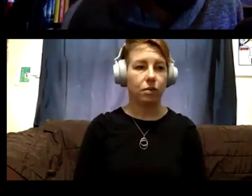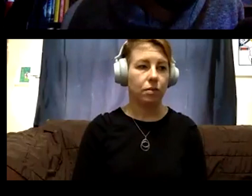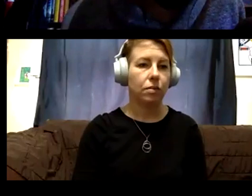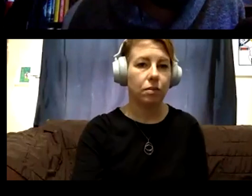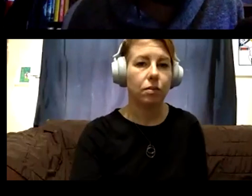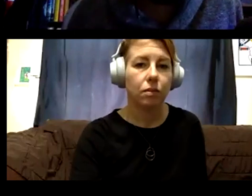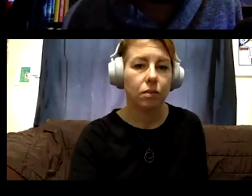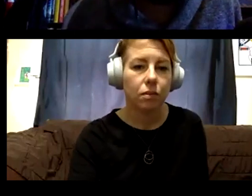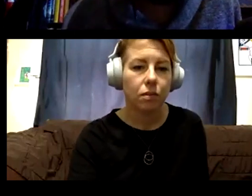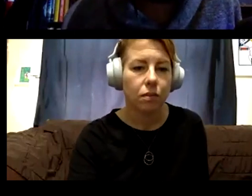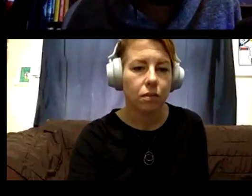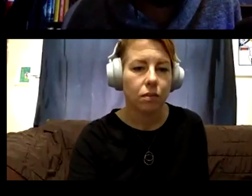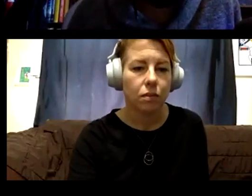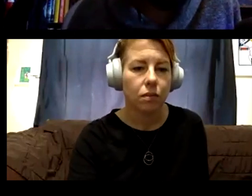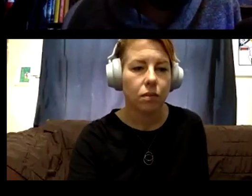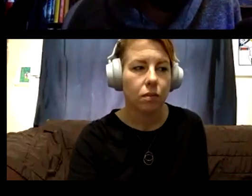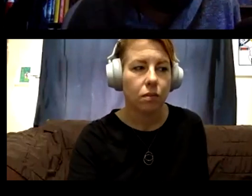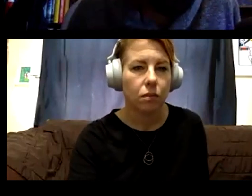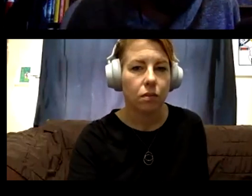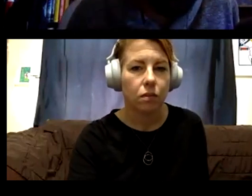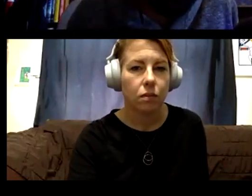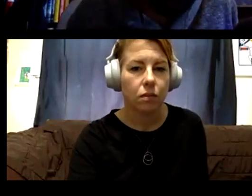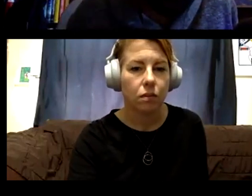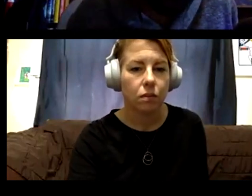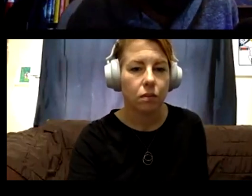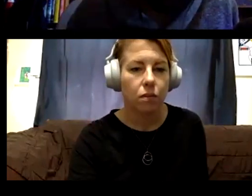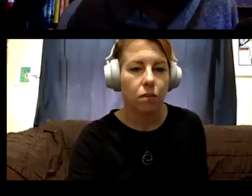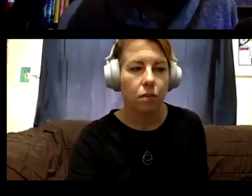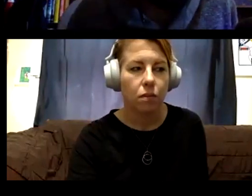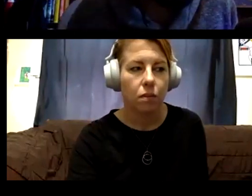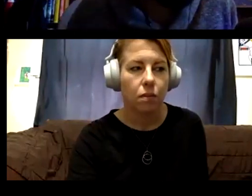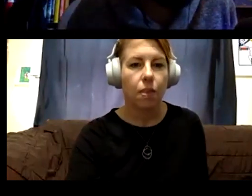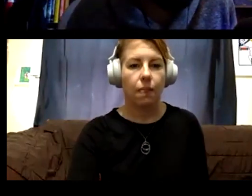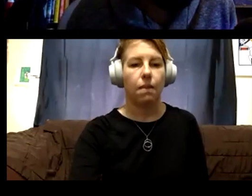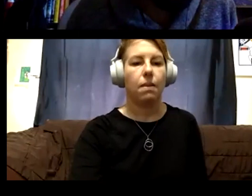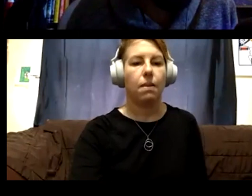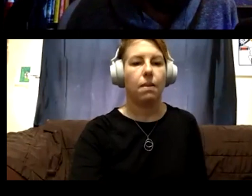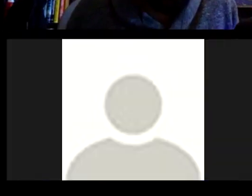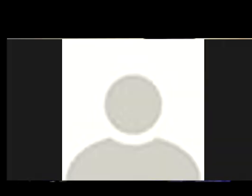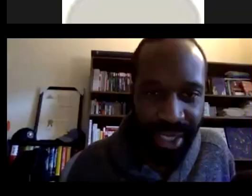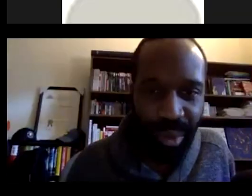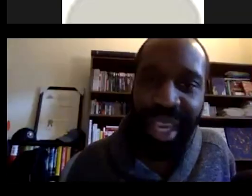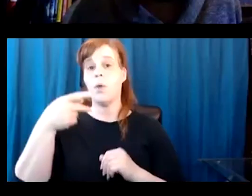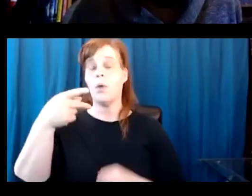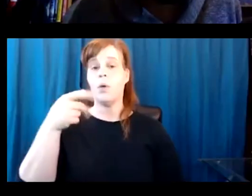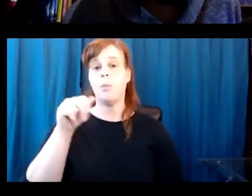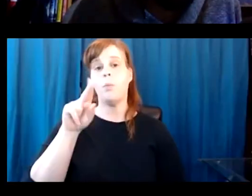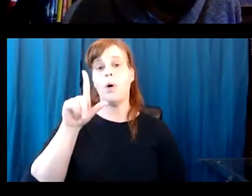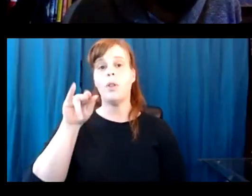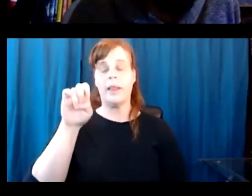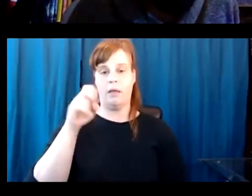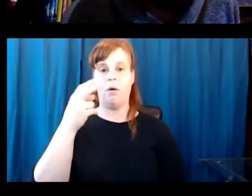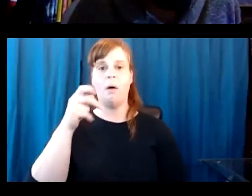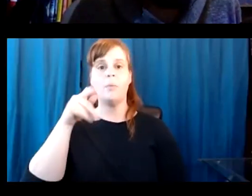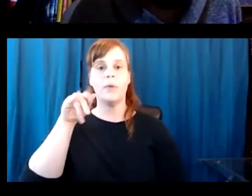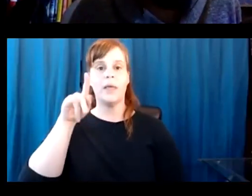Pauline Hopkins may have been the first African American to give us a romantic fantasy, and in 1931, we may have gotten our first